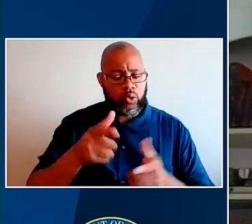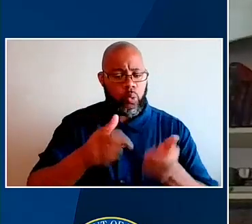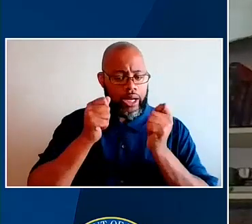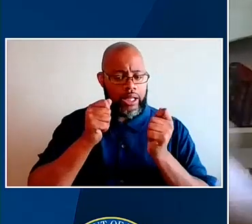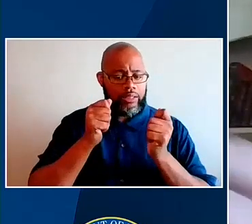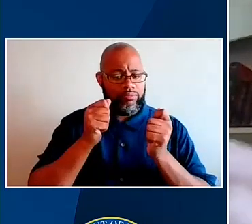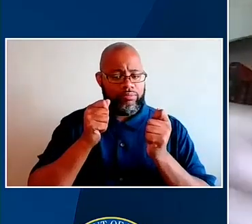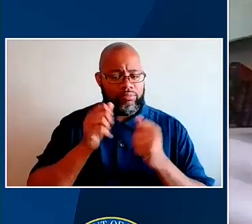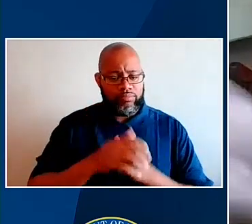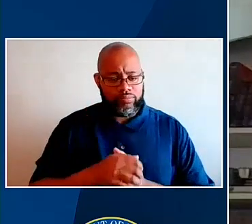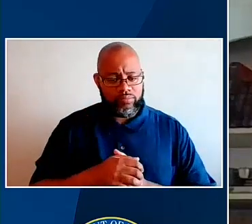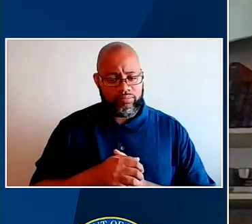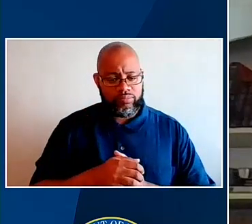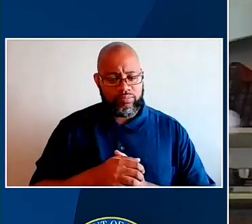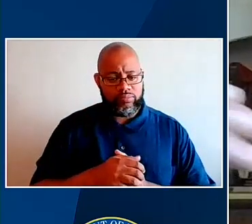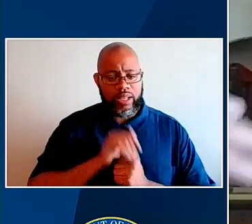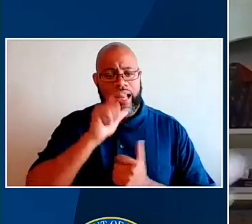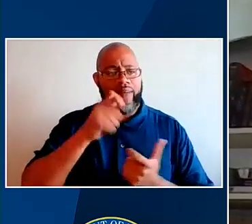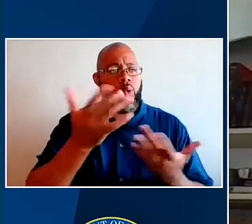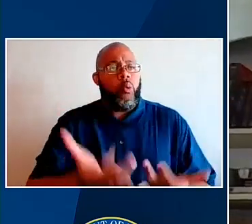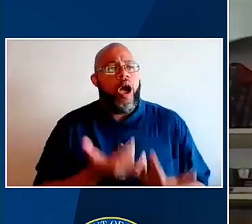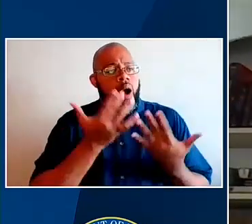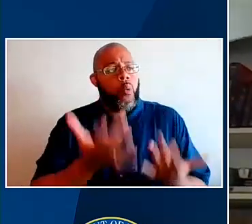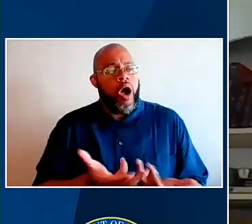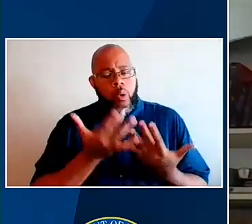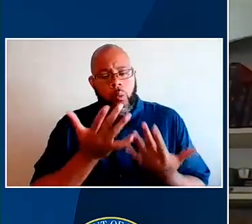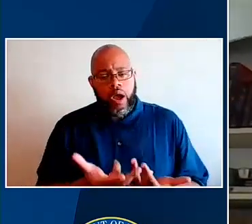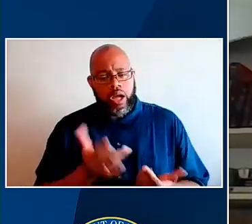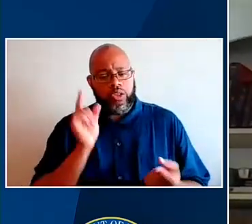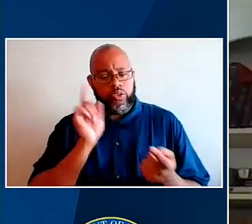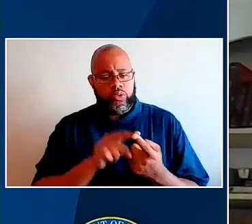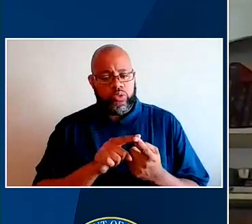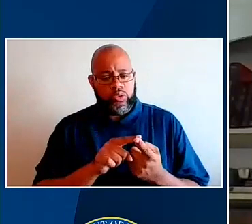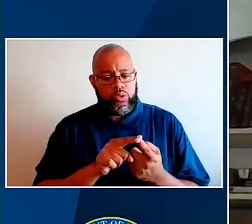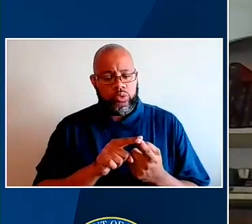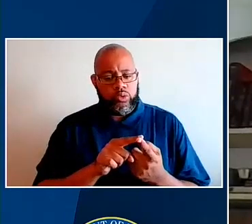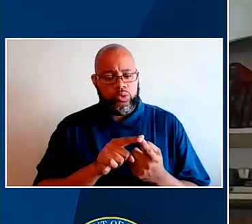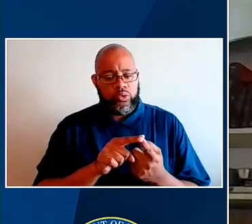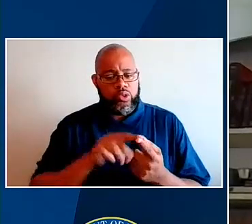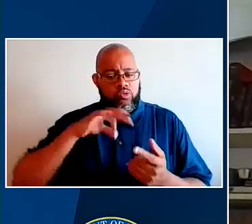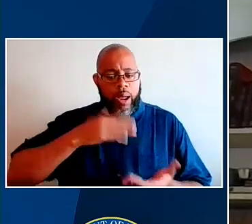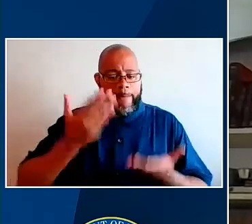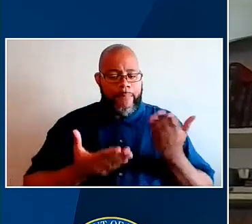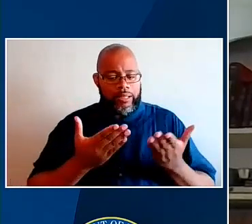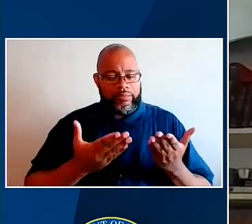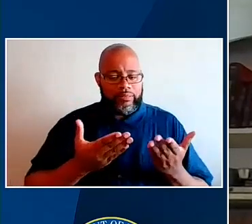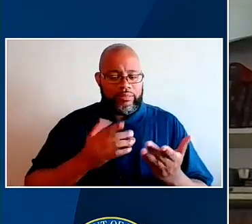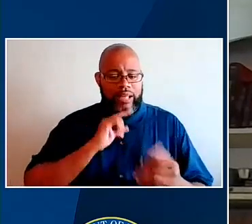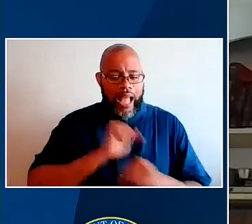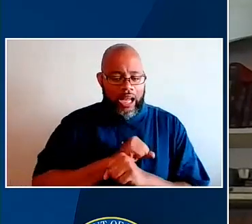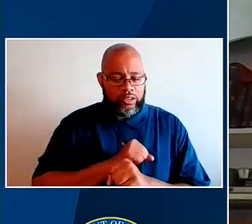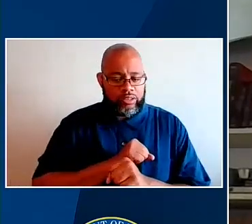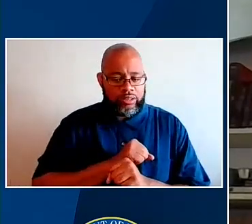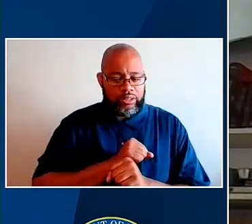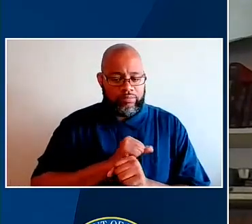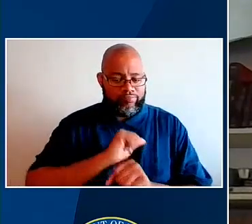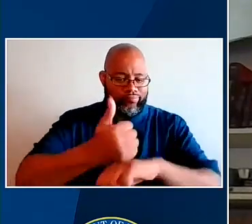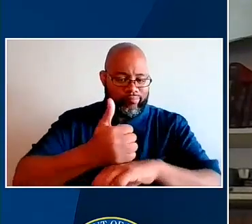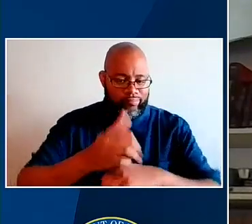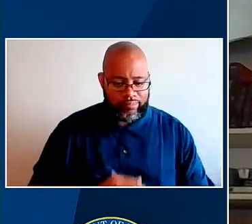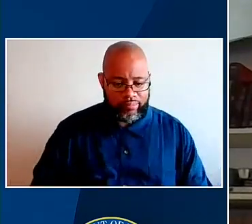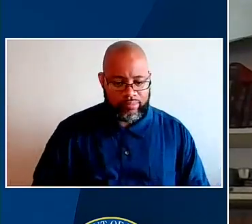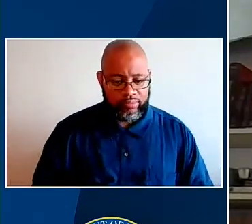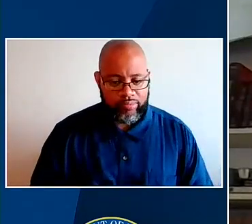for, you know, not having to wait until perhaps the credit balance is actually dispersed. That's what the meaning of this is. So